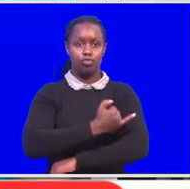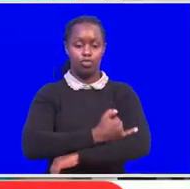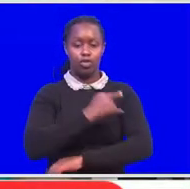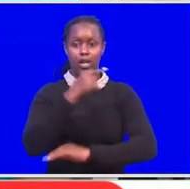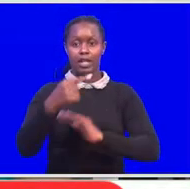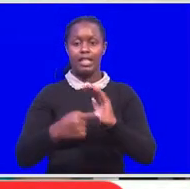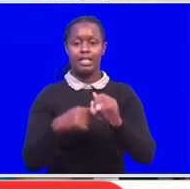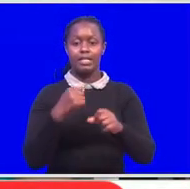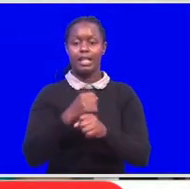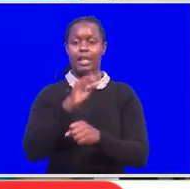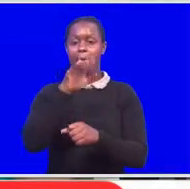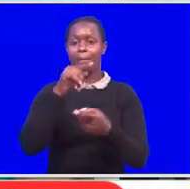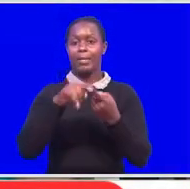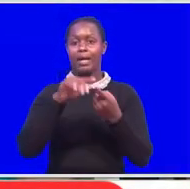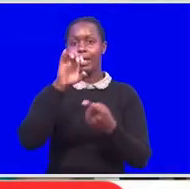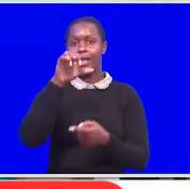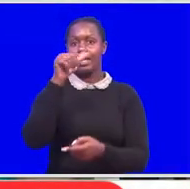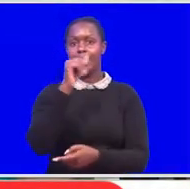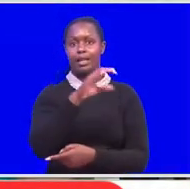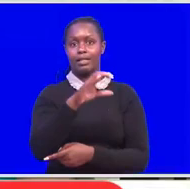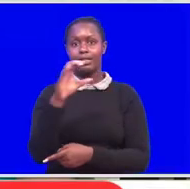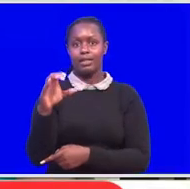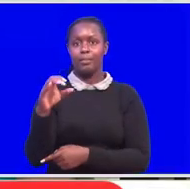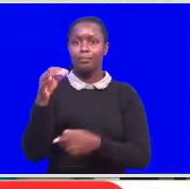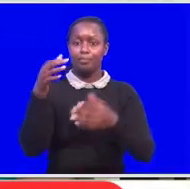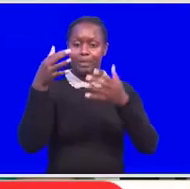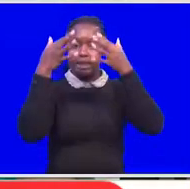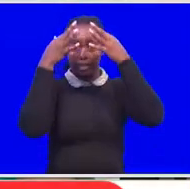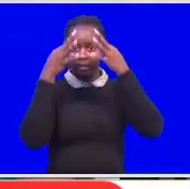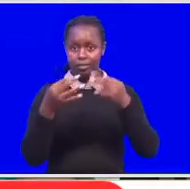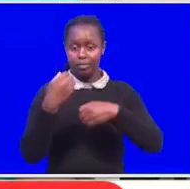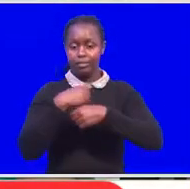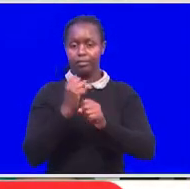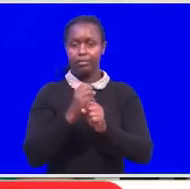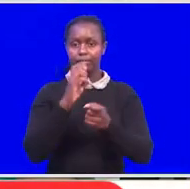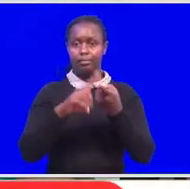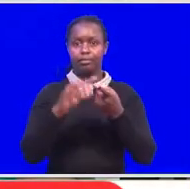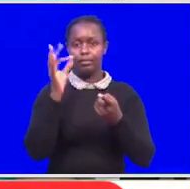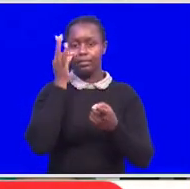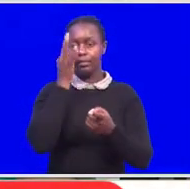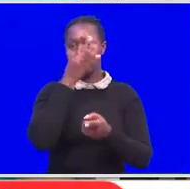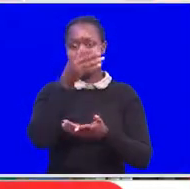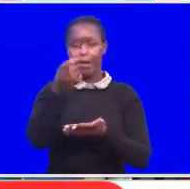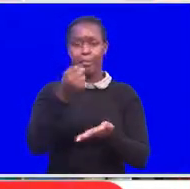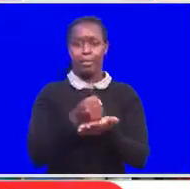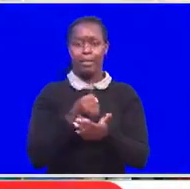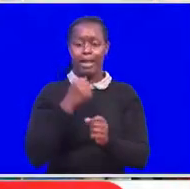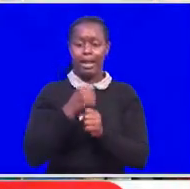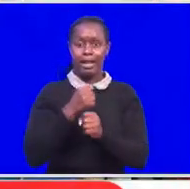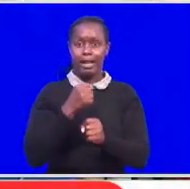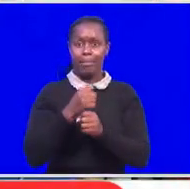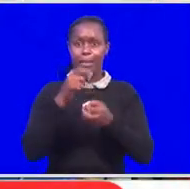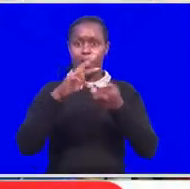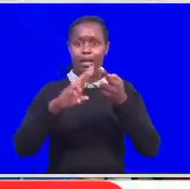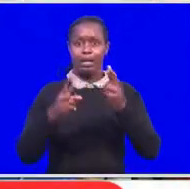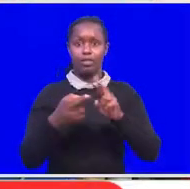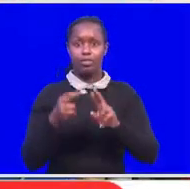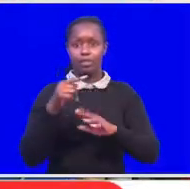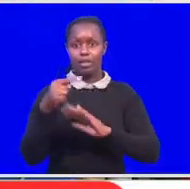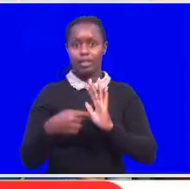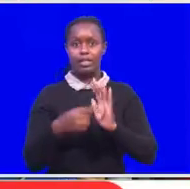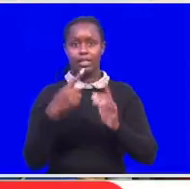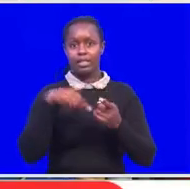anti-graft agency stems from a landmark judgment delivered by the Nyeri Employment and Labour Relations Court in a legal battle